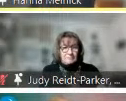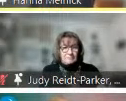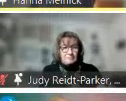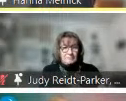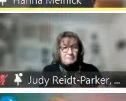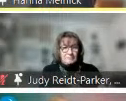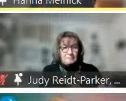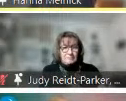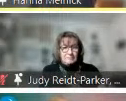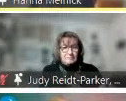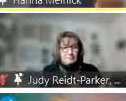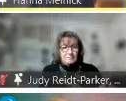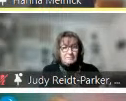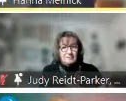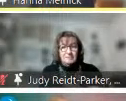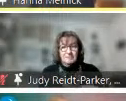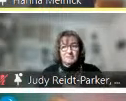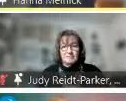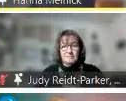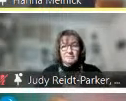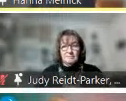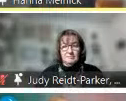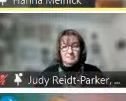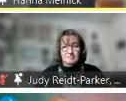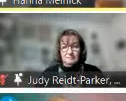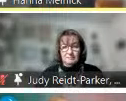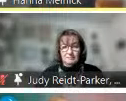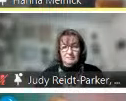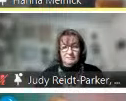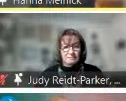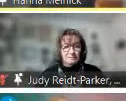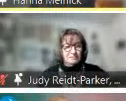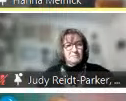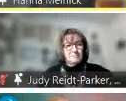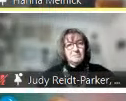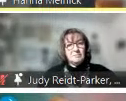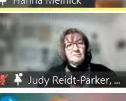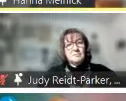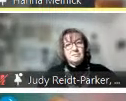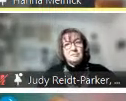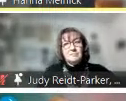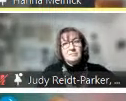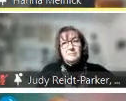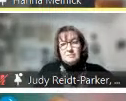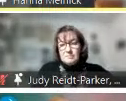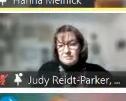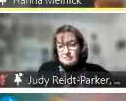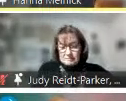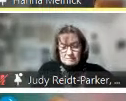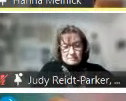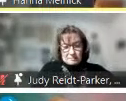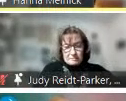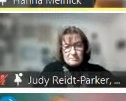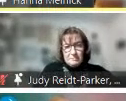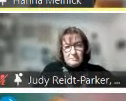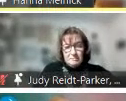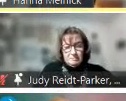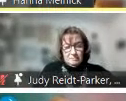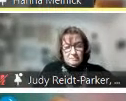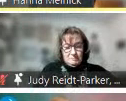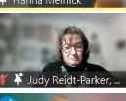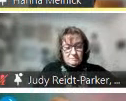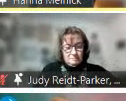professional learning, but we just want to acknowledge that most professional learning is driven by the available funding and staff needs. In TK,